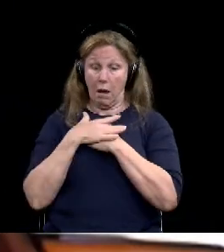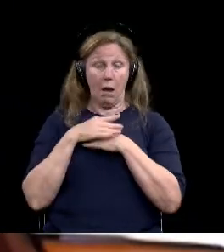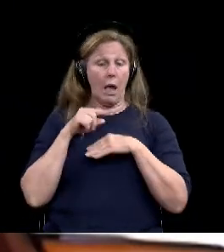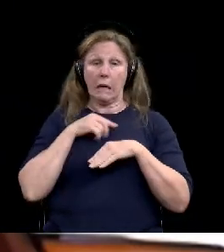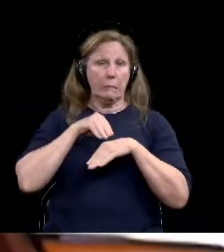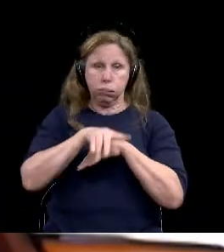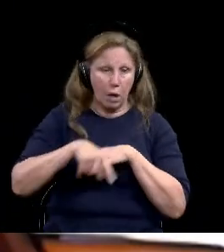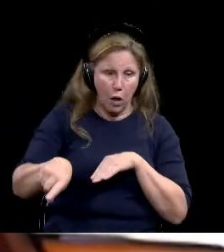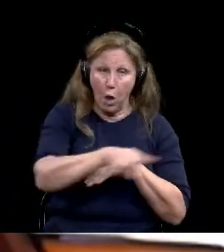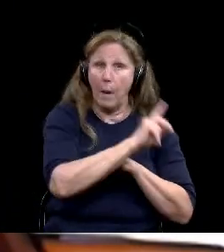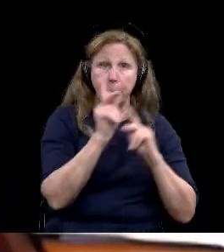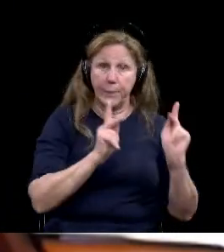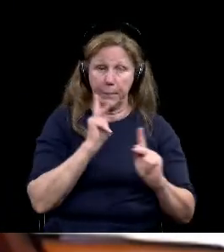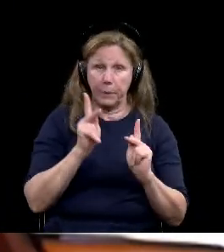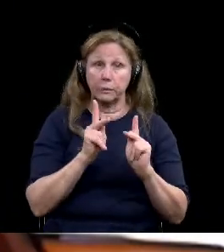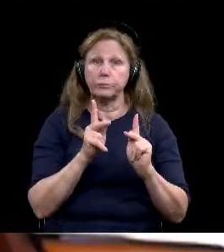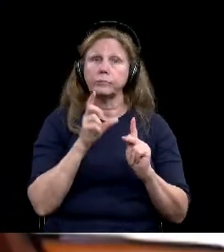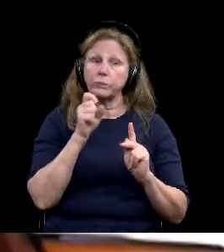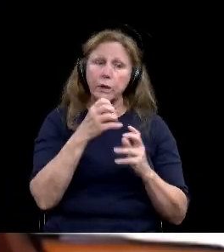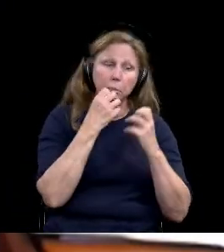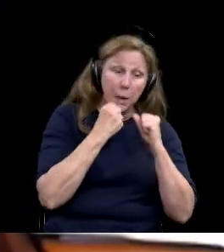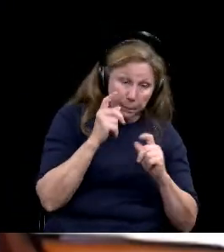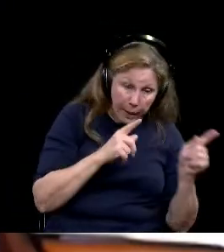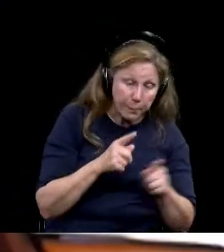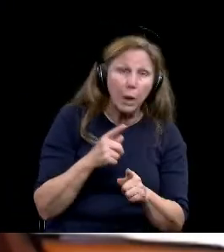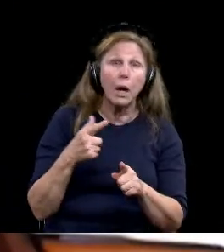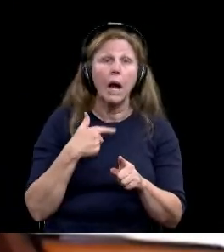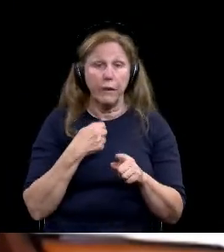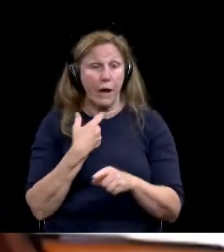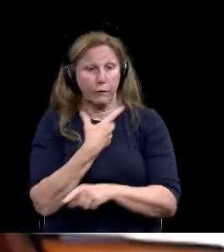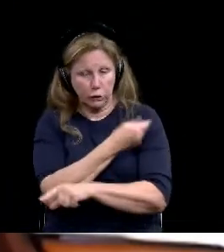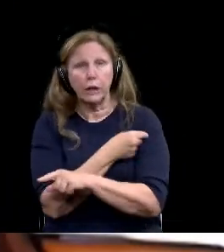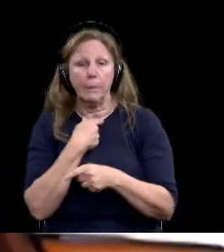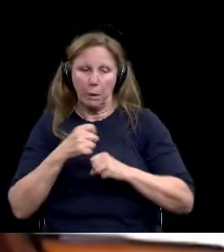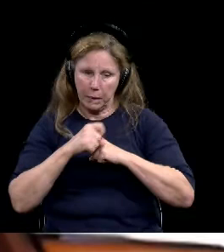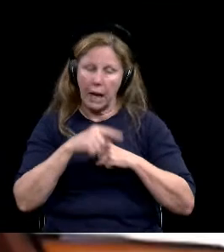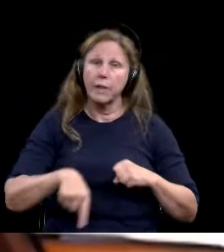source or through their primary care provider. I think